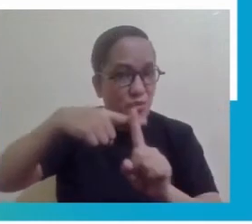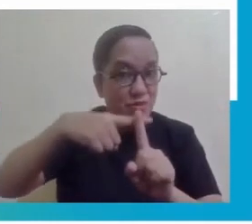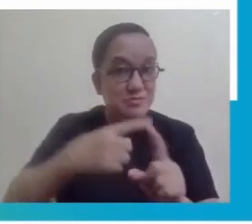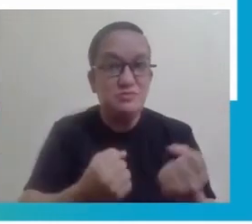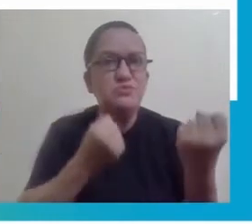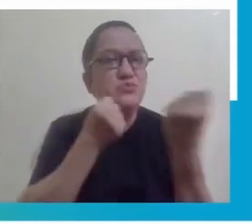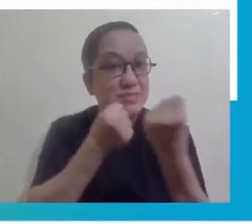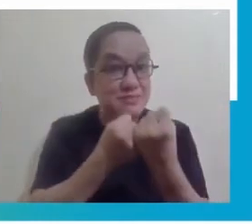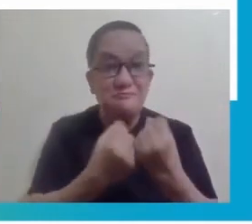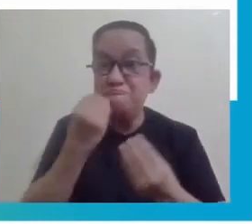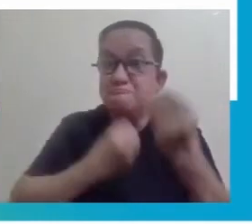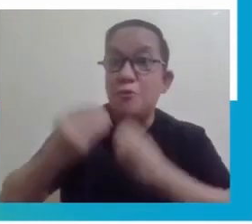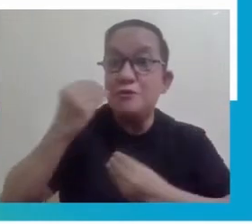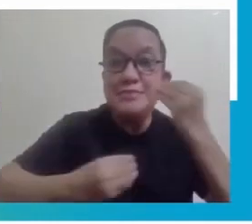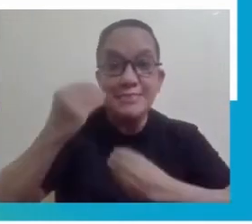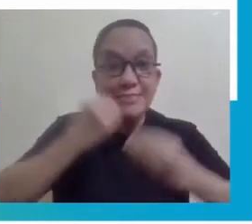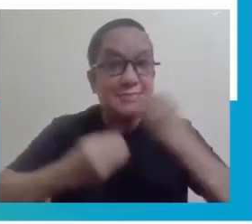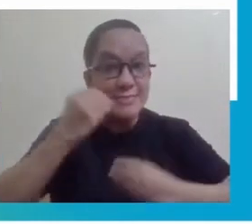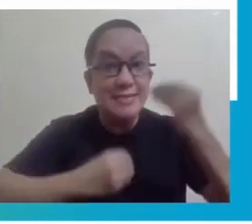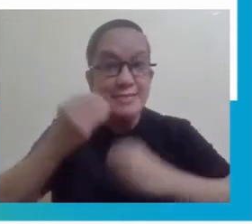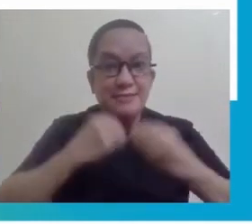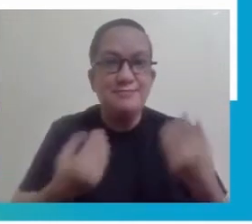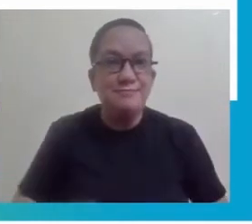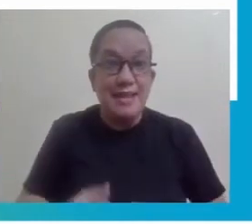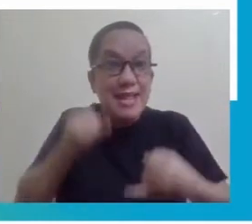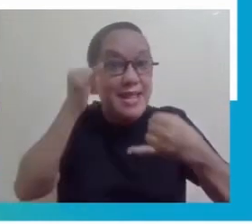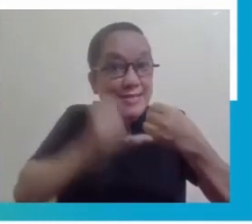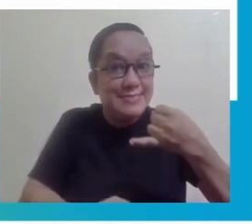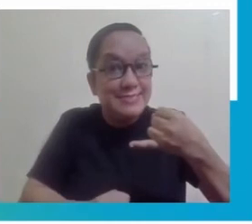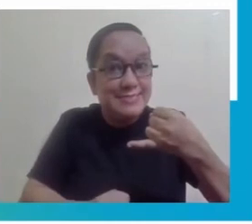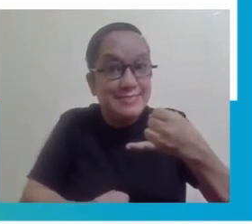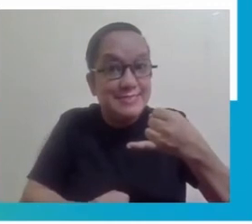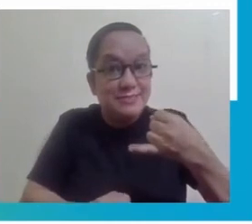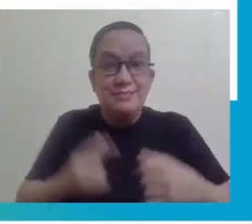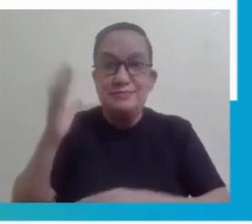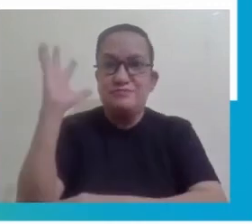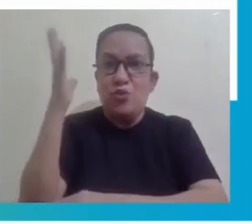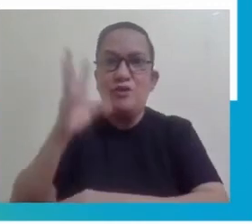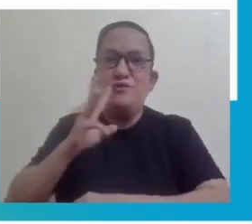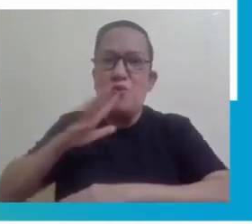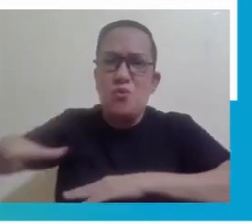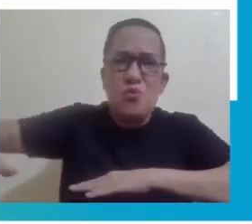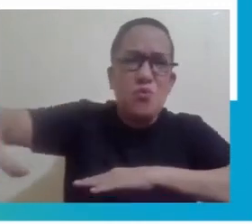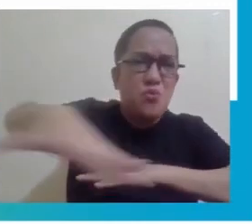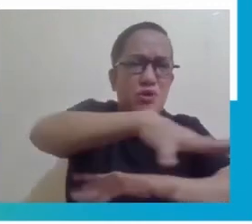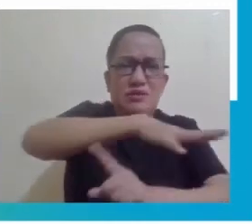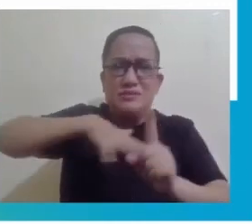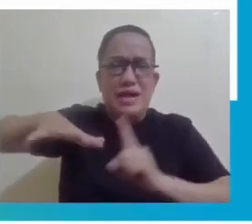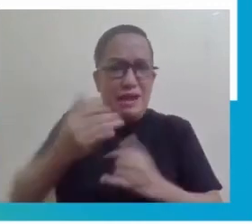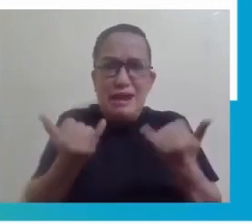Finally, biodiversity in general. The Asian Pacific region has the most diverse ecosystems in the world, as